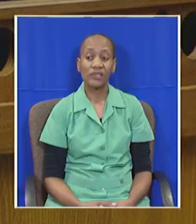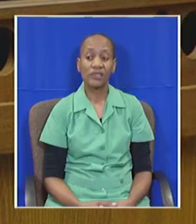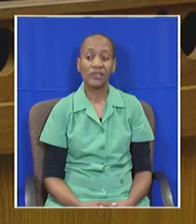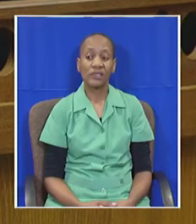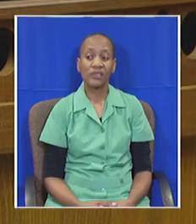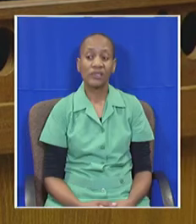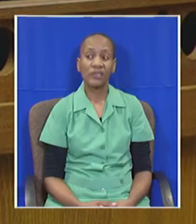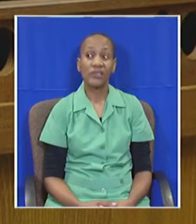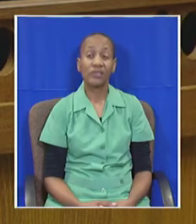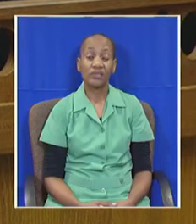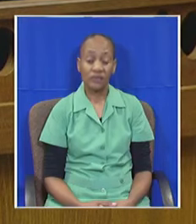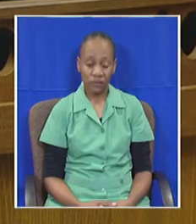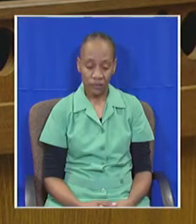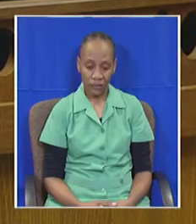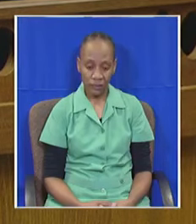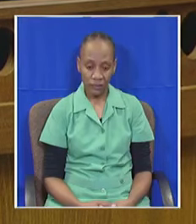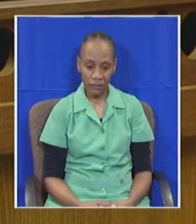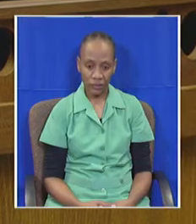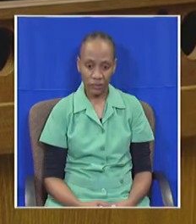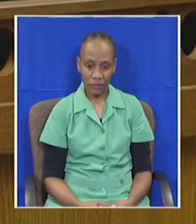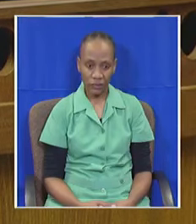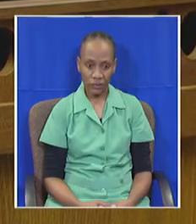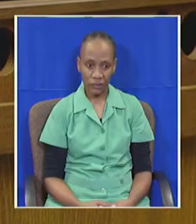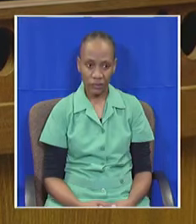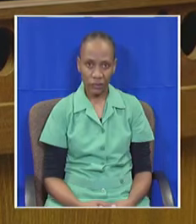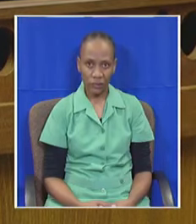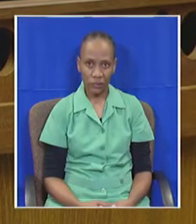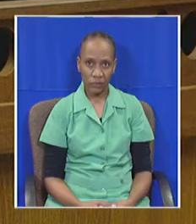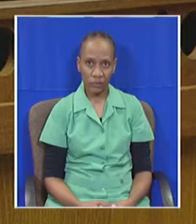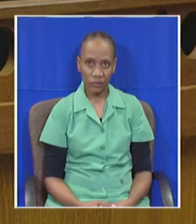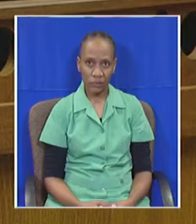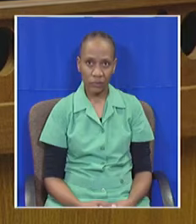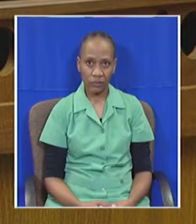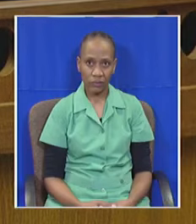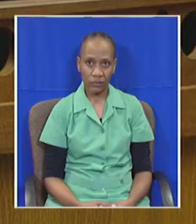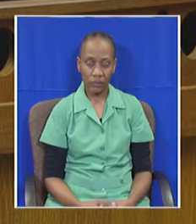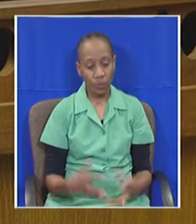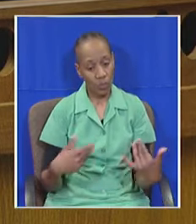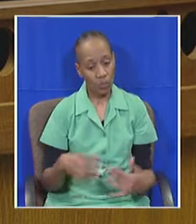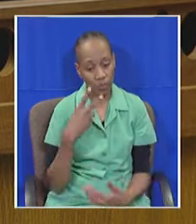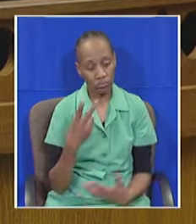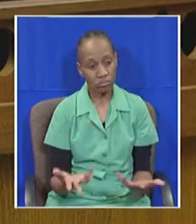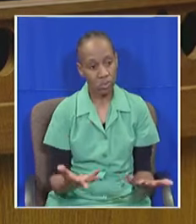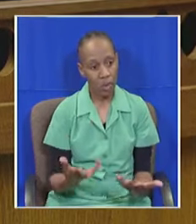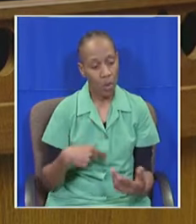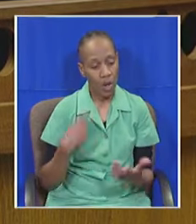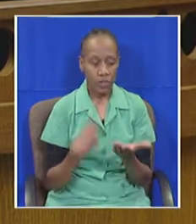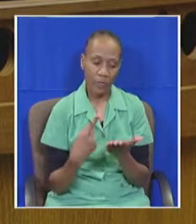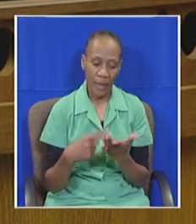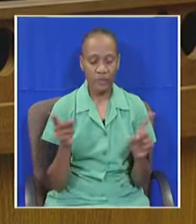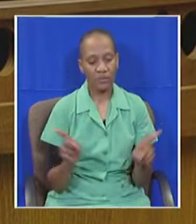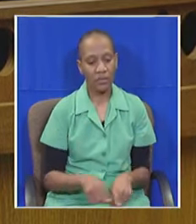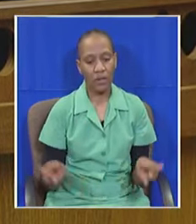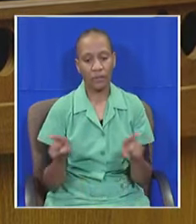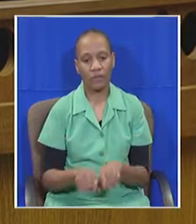is the answer then? How do we save the youth and build a future for them? Given the fact that we have the same debate and